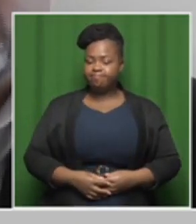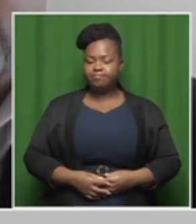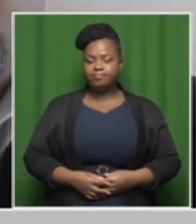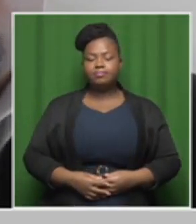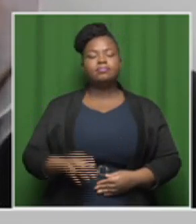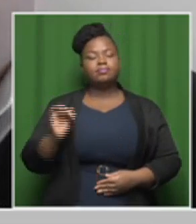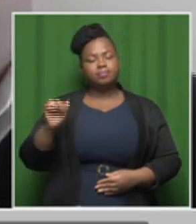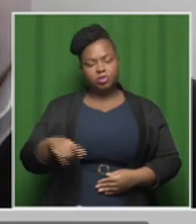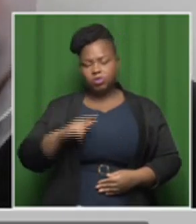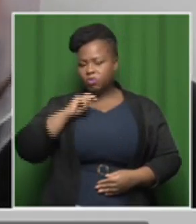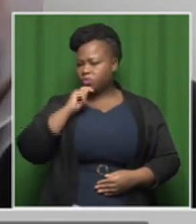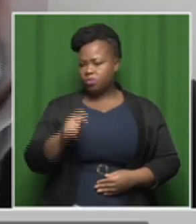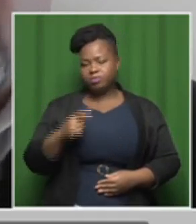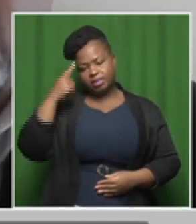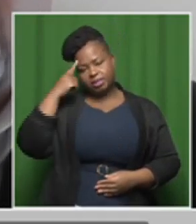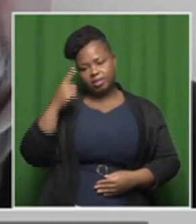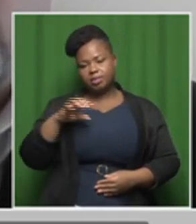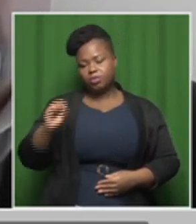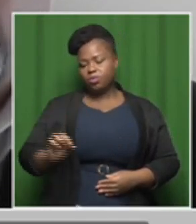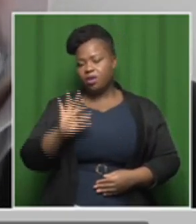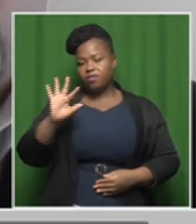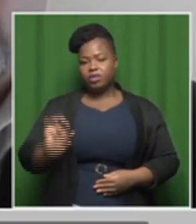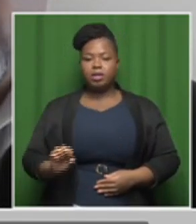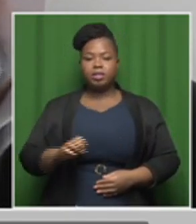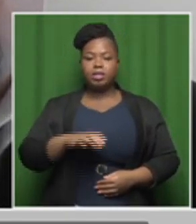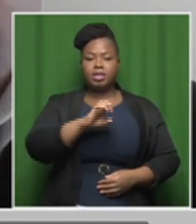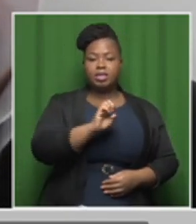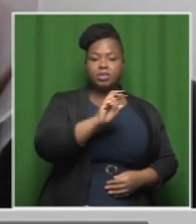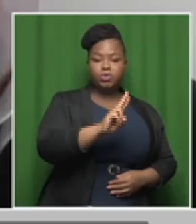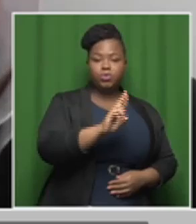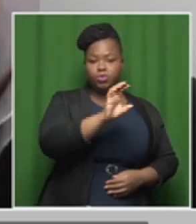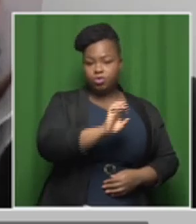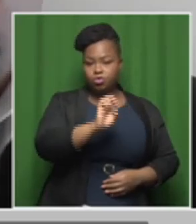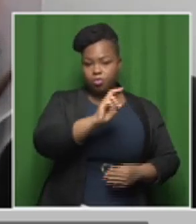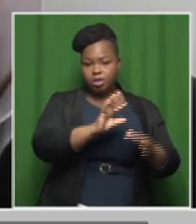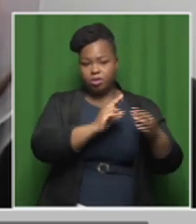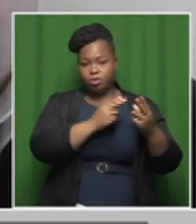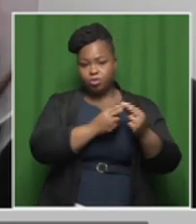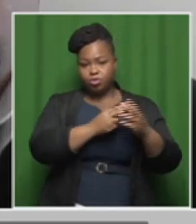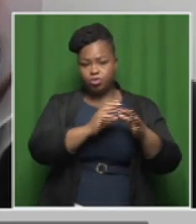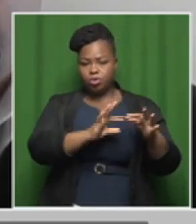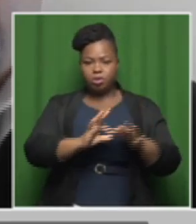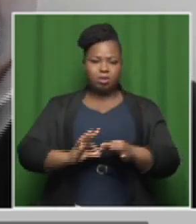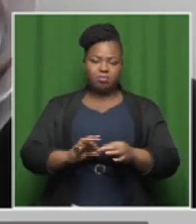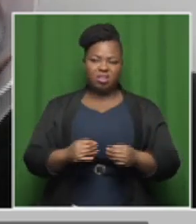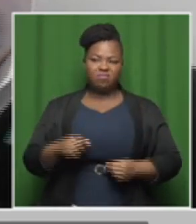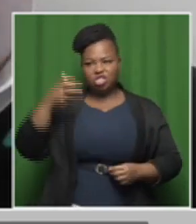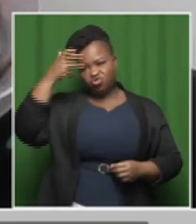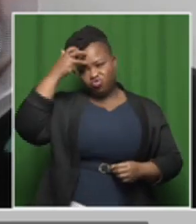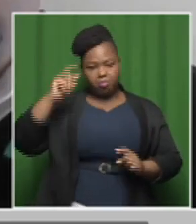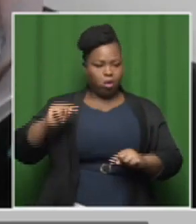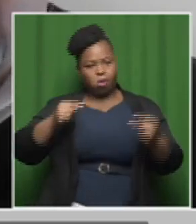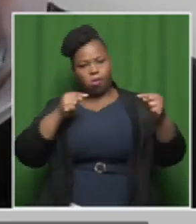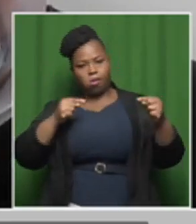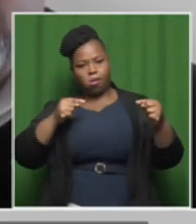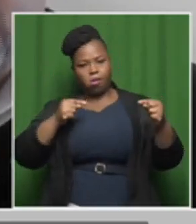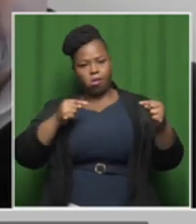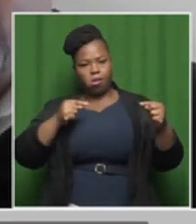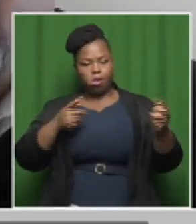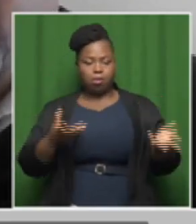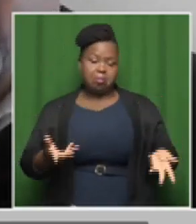Yes, indeed. I think both South Africa and the European Union have been on the wrong end of Trump's rhetoric and